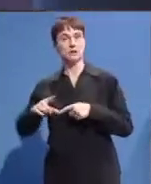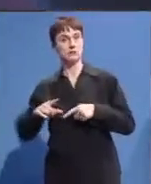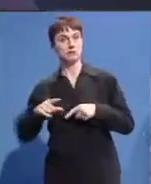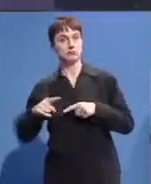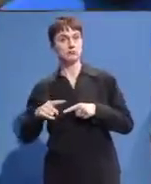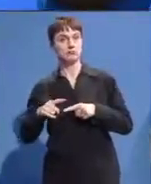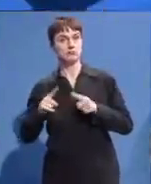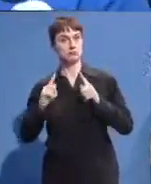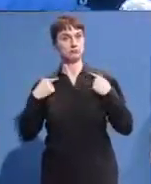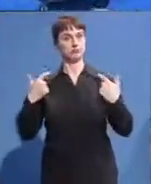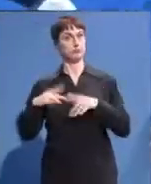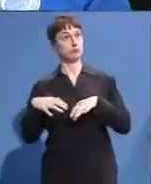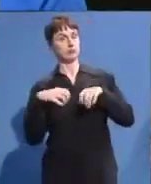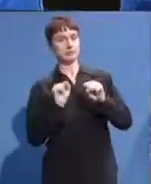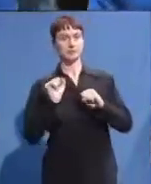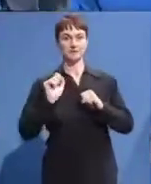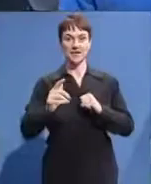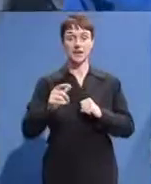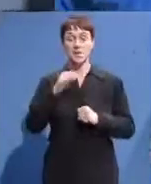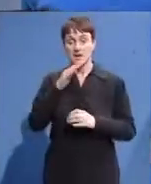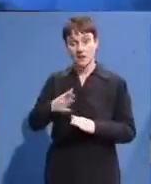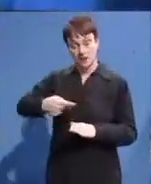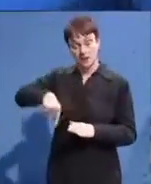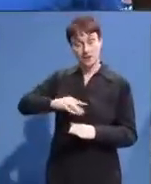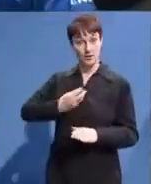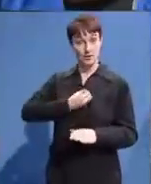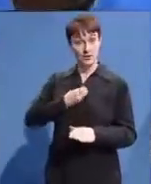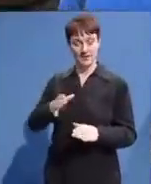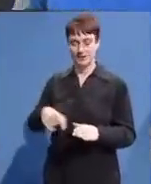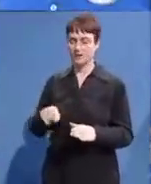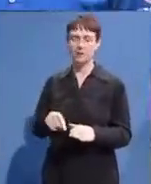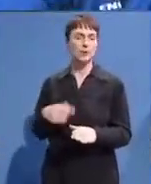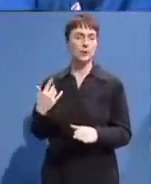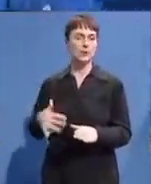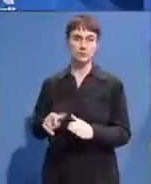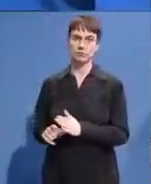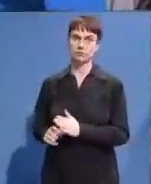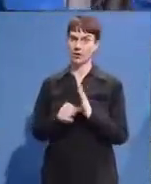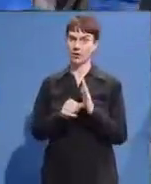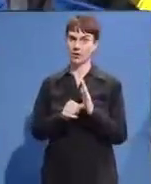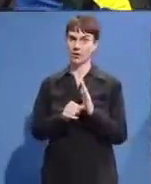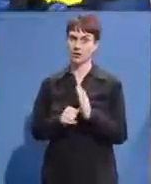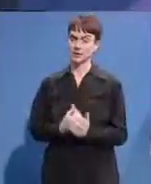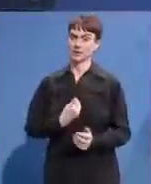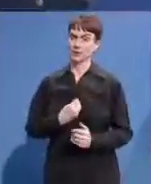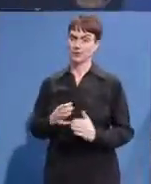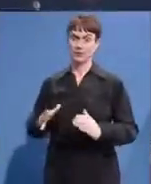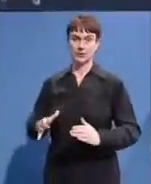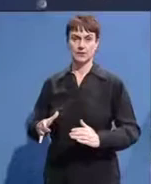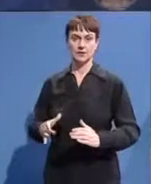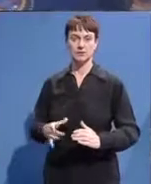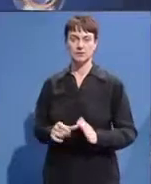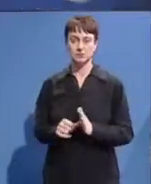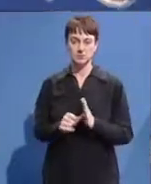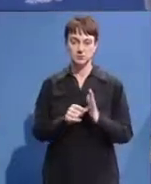appointment. So the Youth League then, as a body, was tremendously important. But the key figure